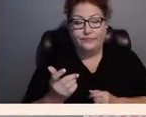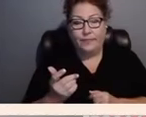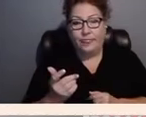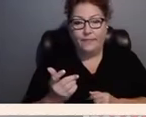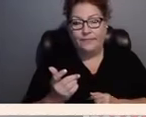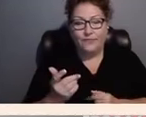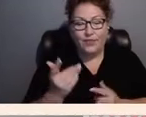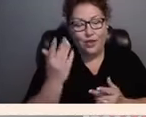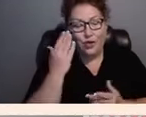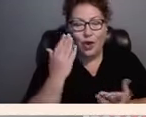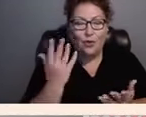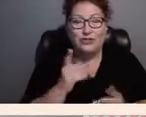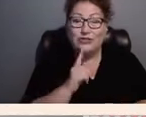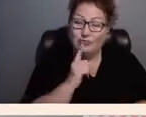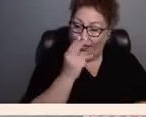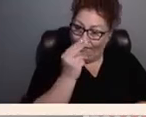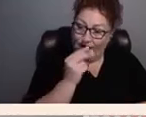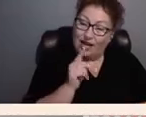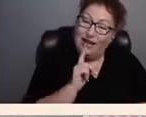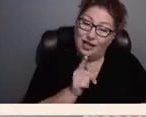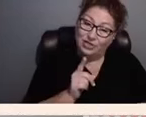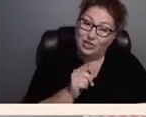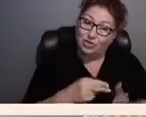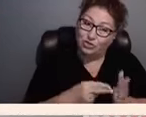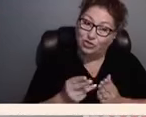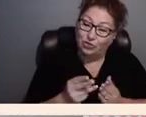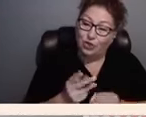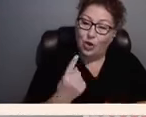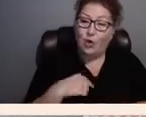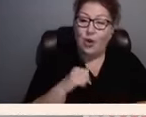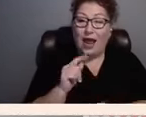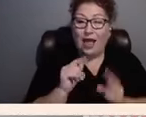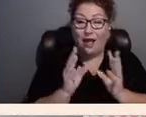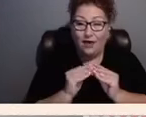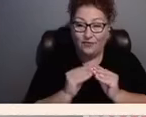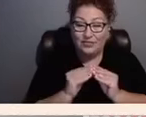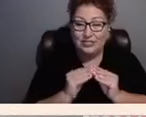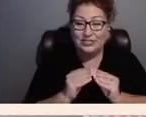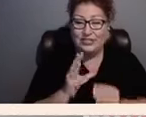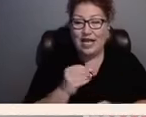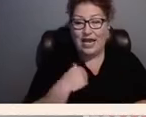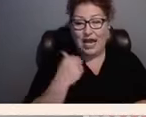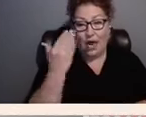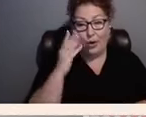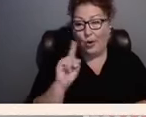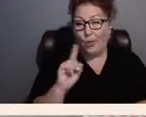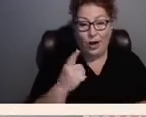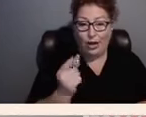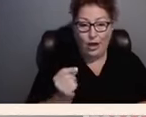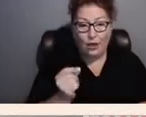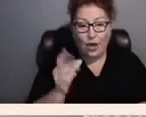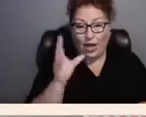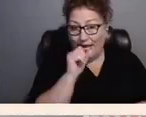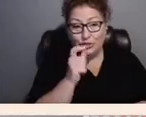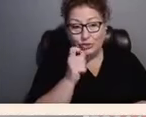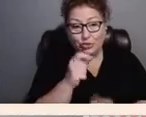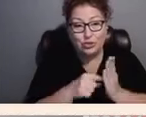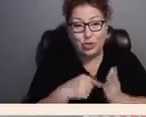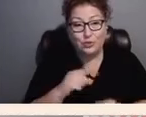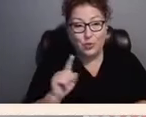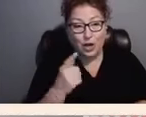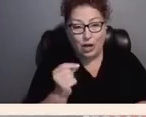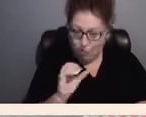this is really funny, actually. This is the truth. We're at conferences and I don't know where to go, and guess who shows me where to go? Sharon.